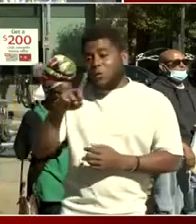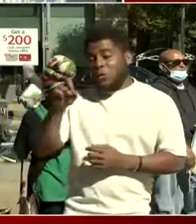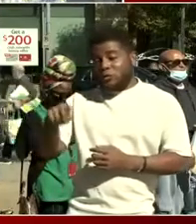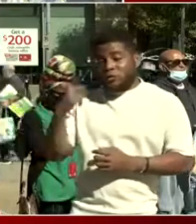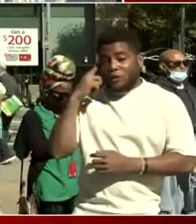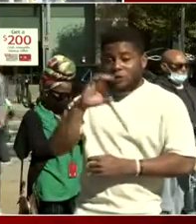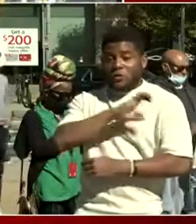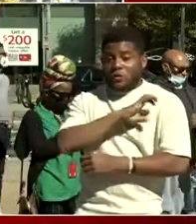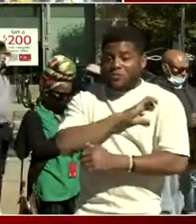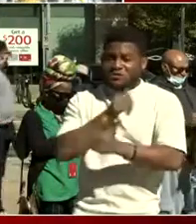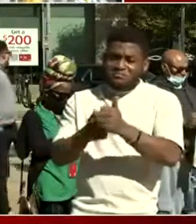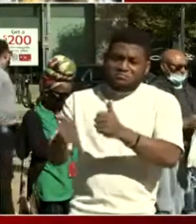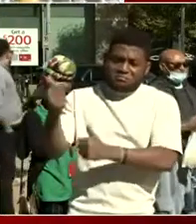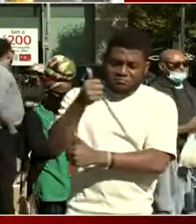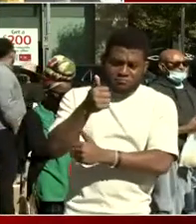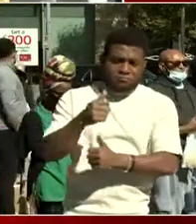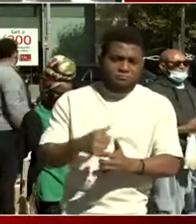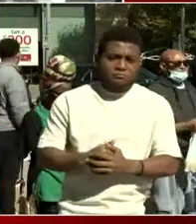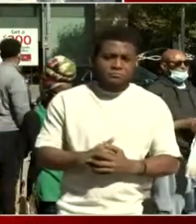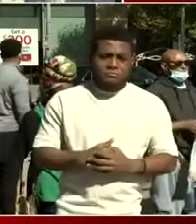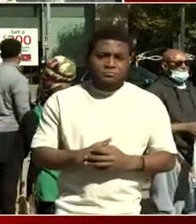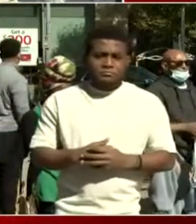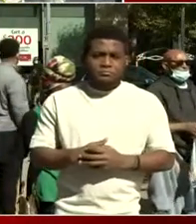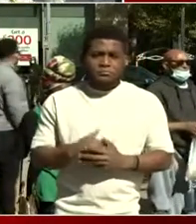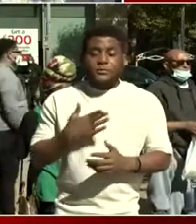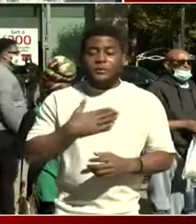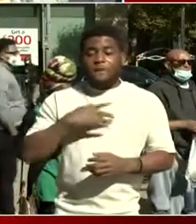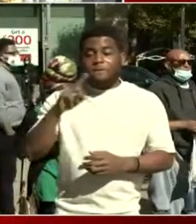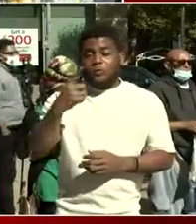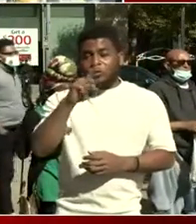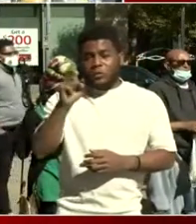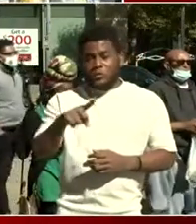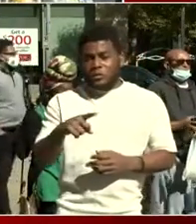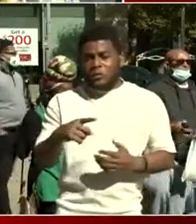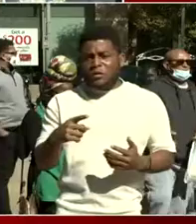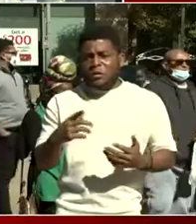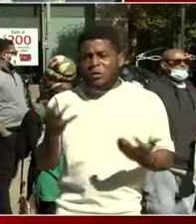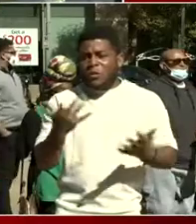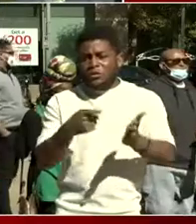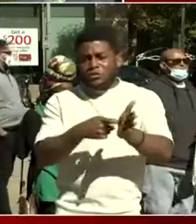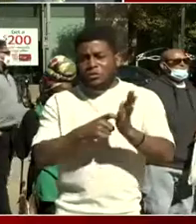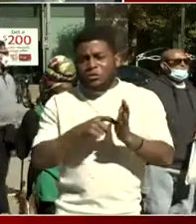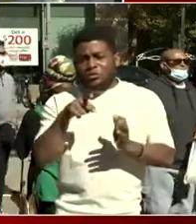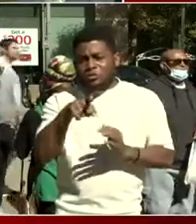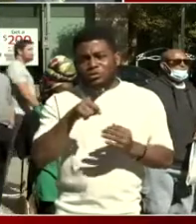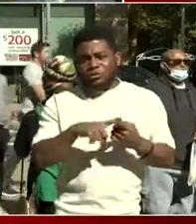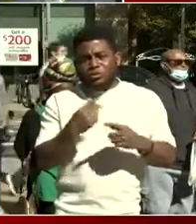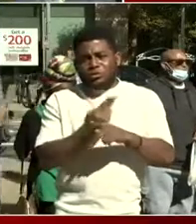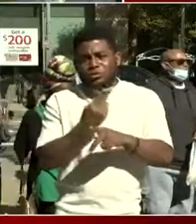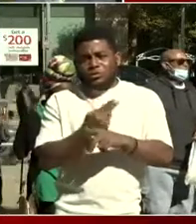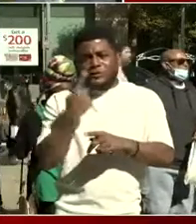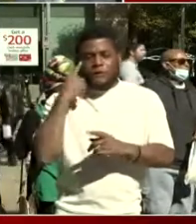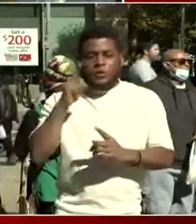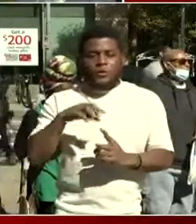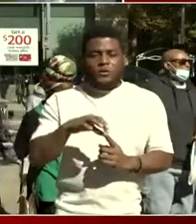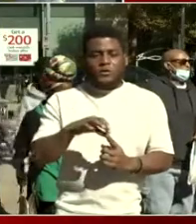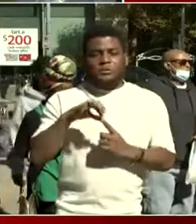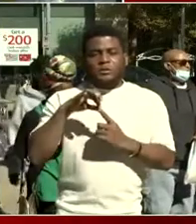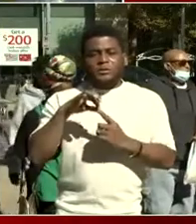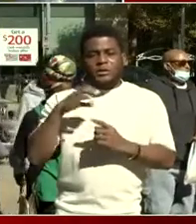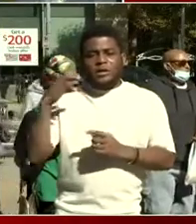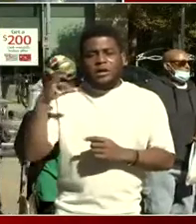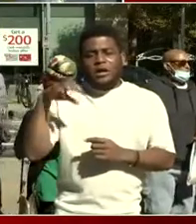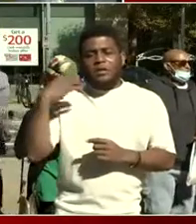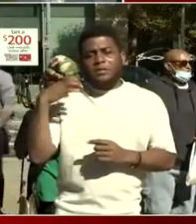Okay. My first question is, what criteria did you use to select the captains for this fall